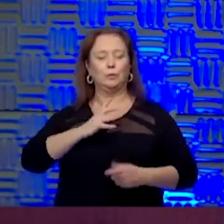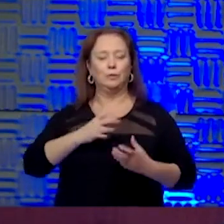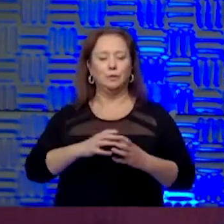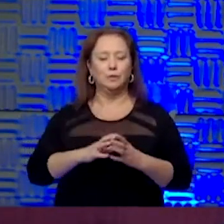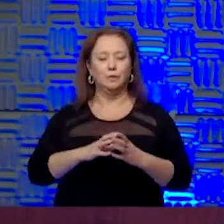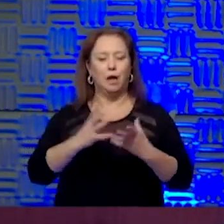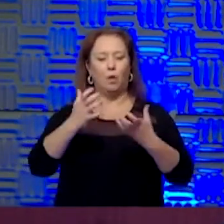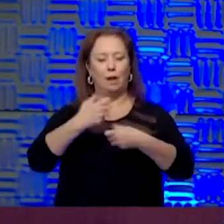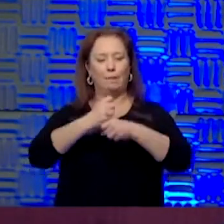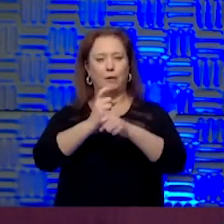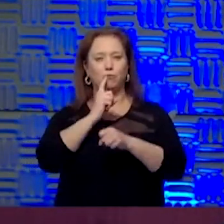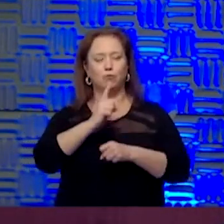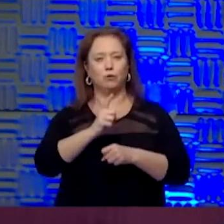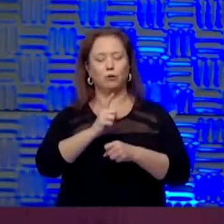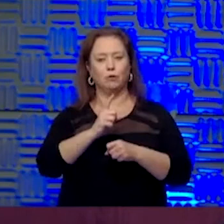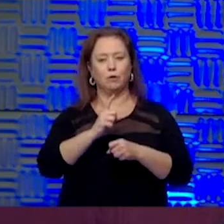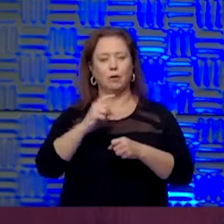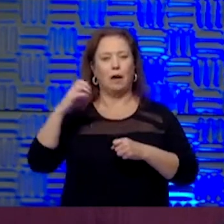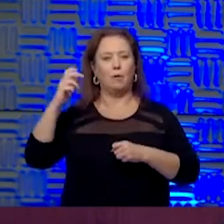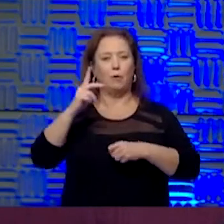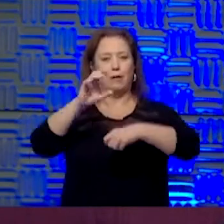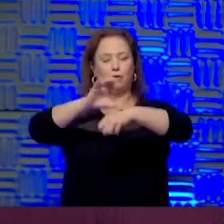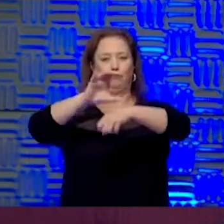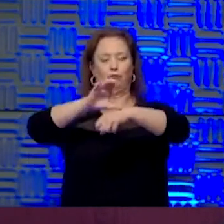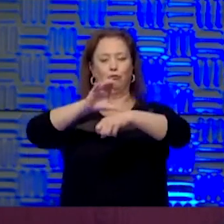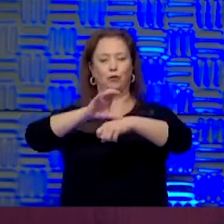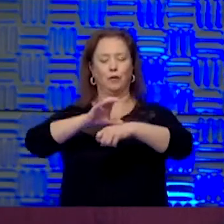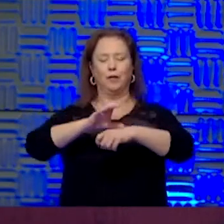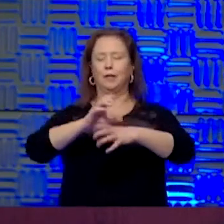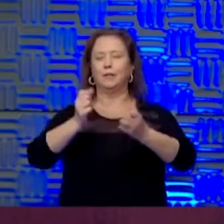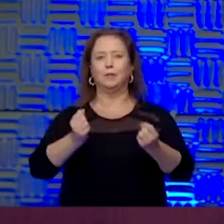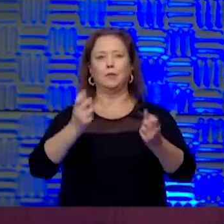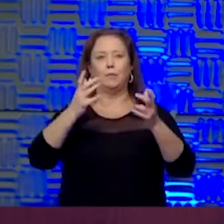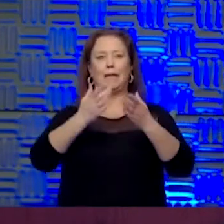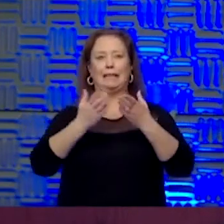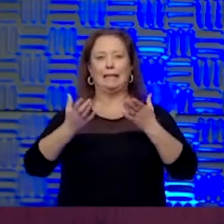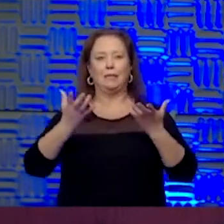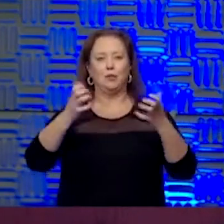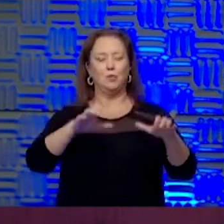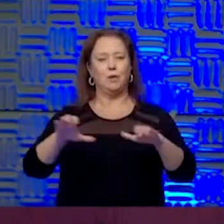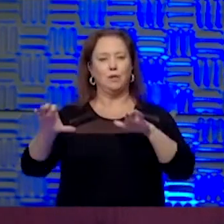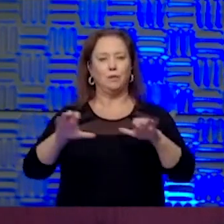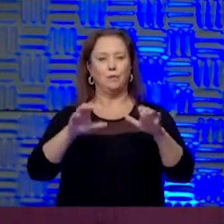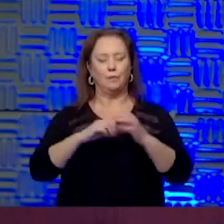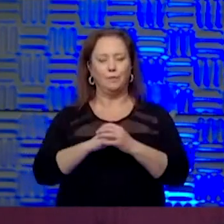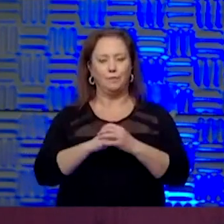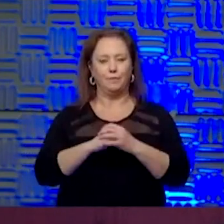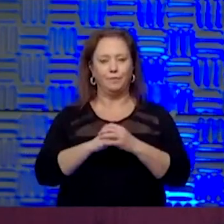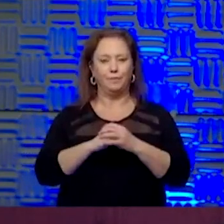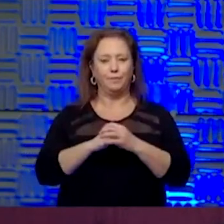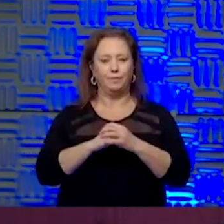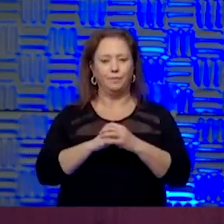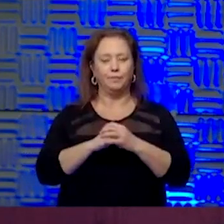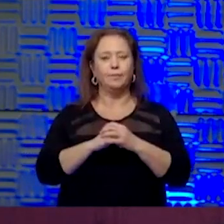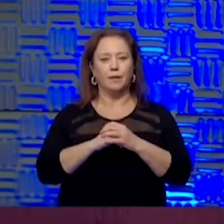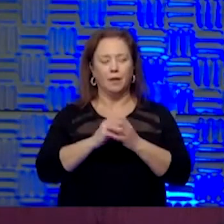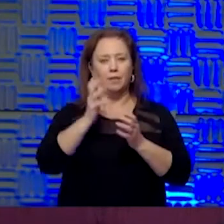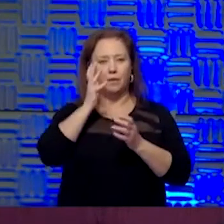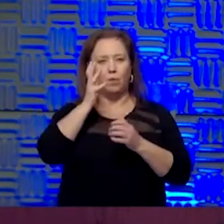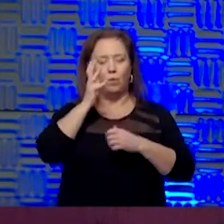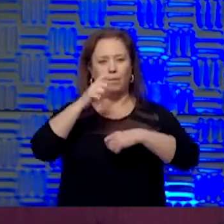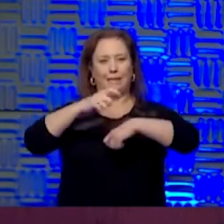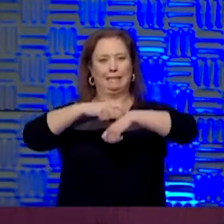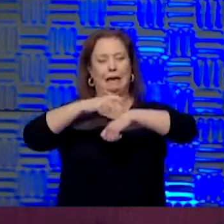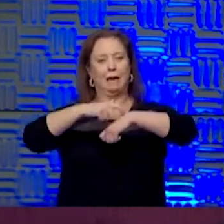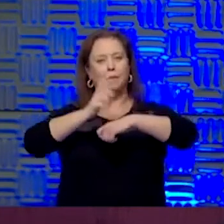that I'd like to get back to our church. There's just so many things you want to do. And there will be time